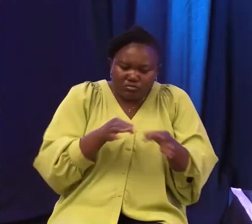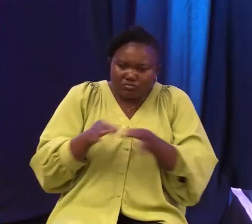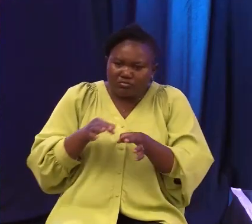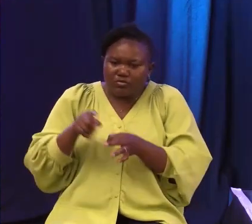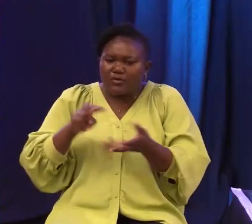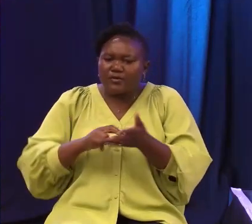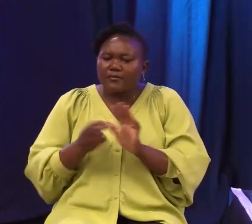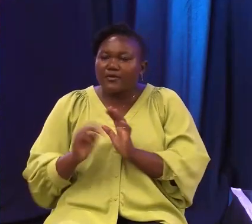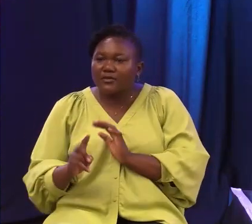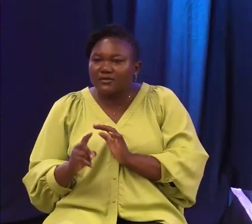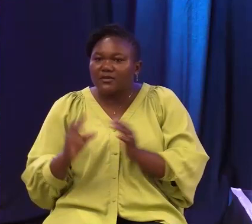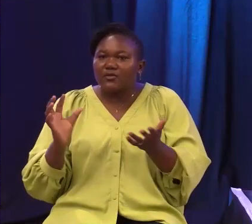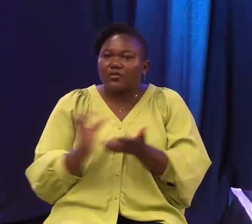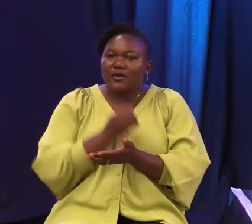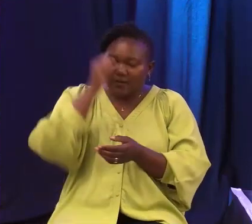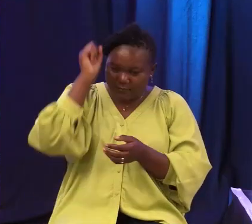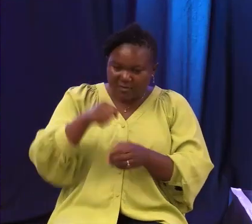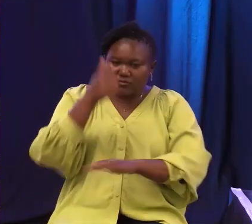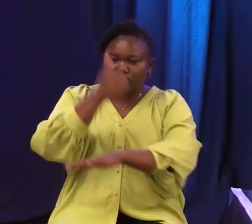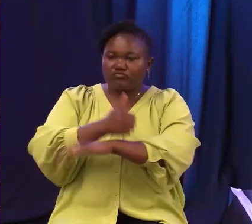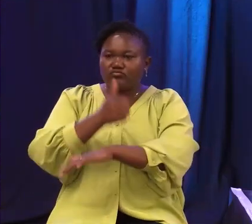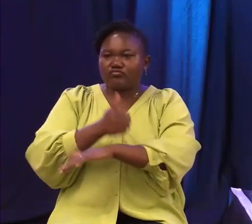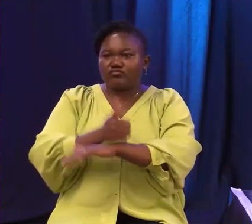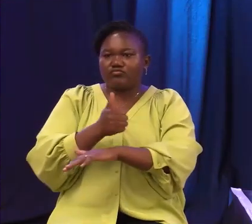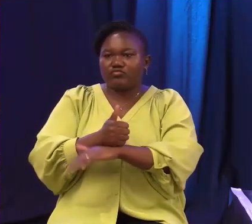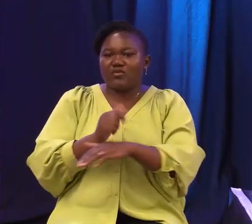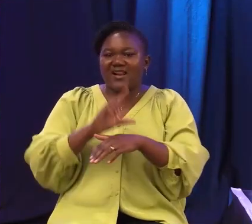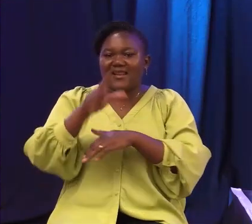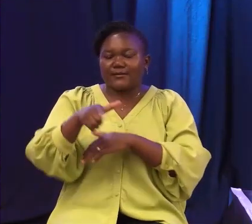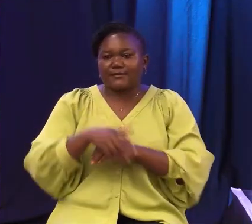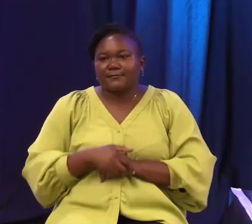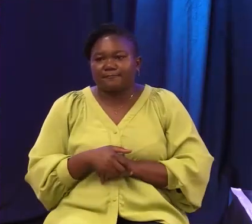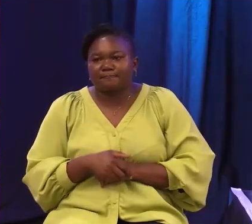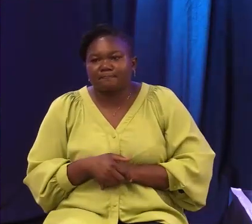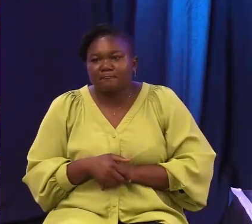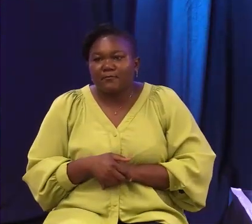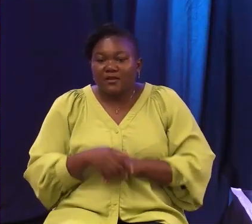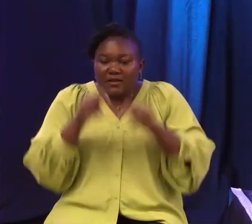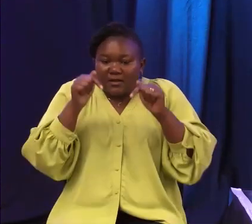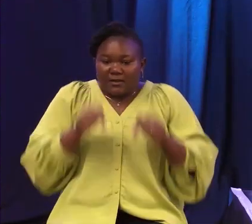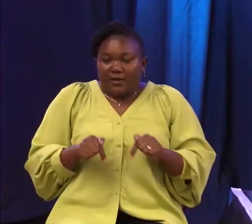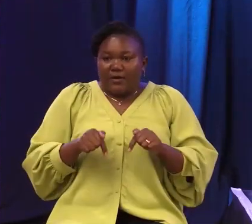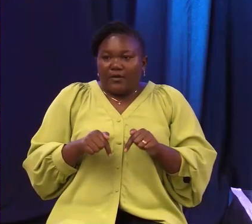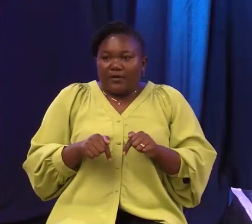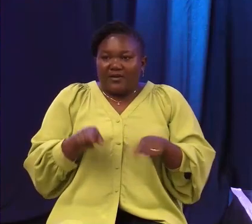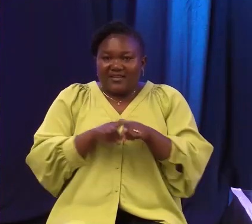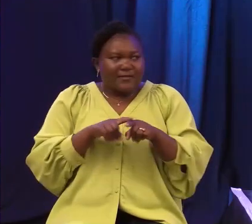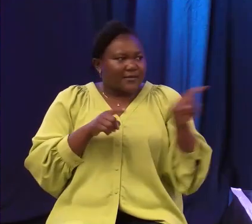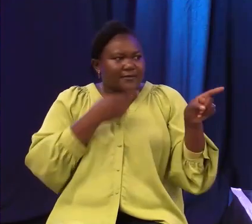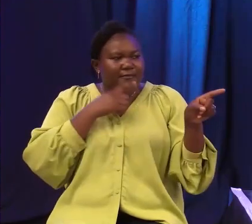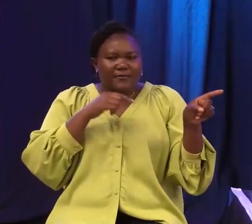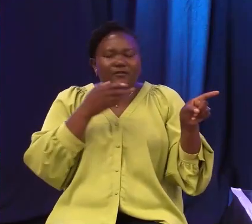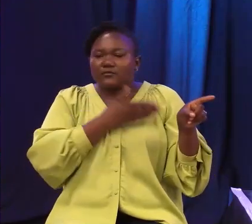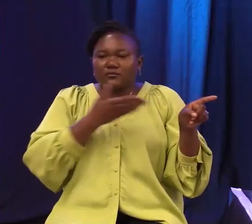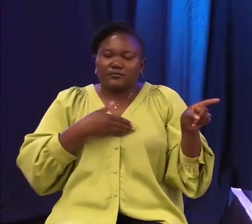it means. The winner will have the opportunity to do that. So basically, as Ms. Rasman was speaking, she